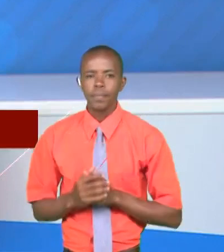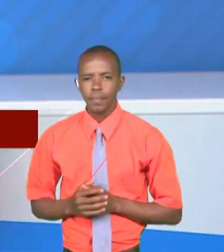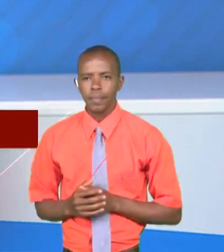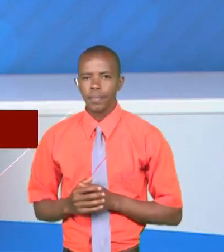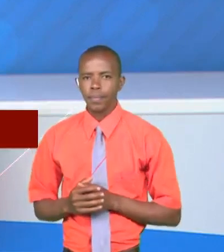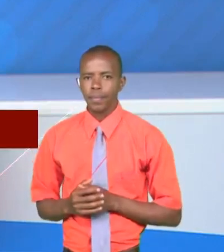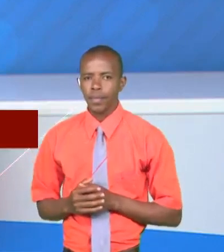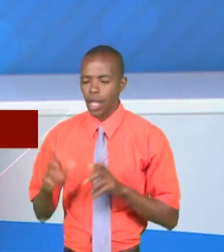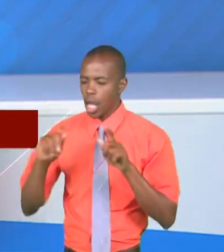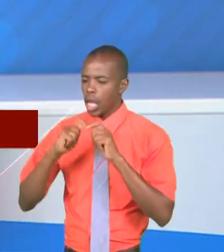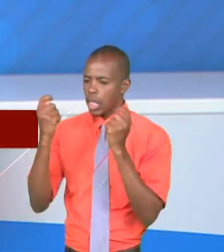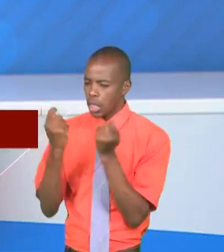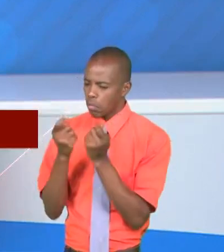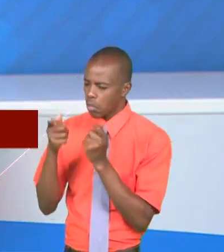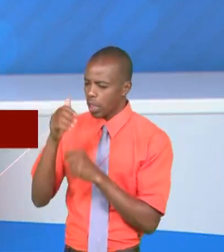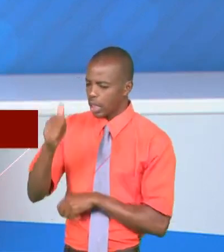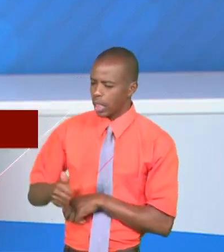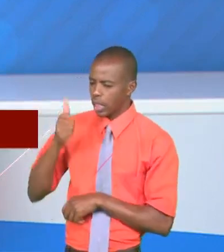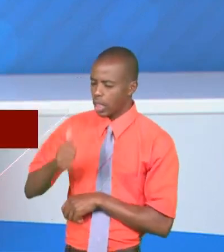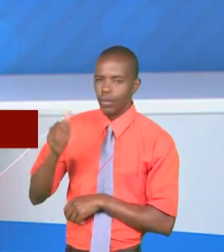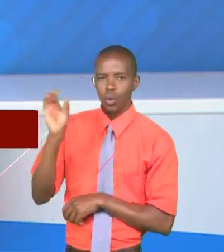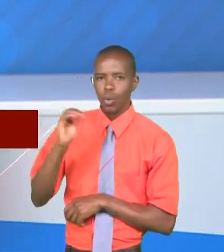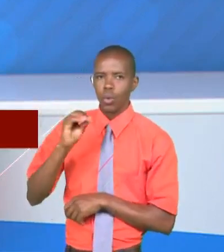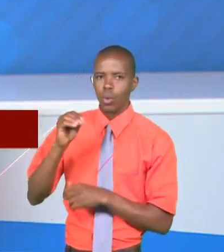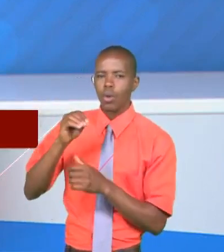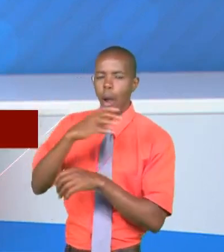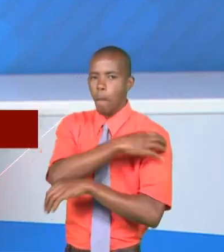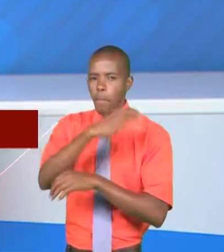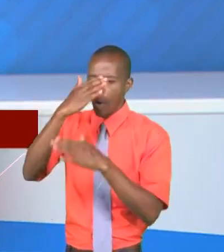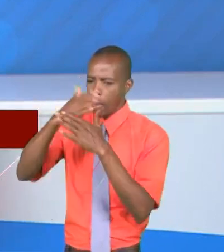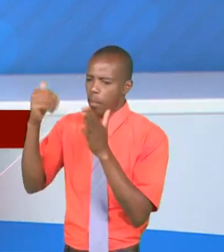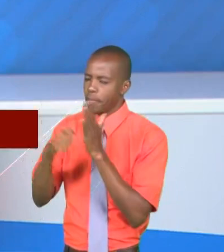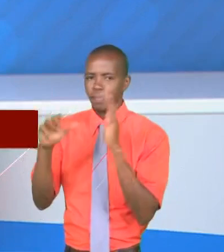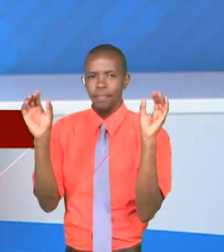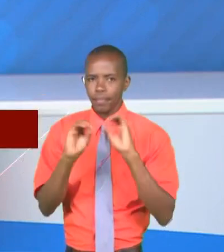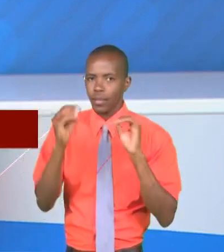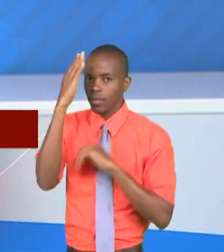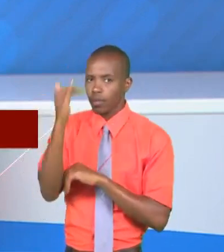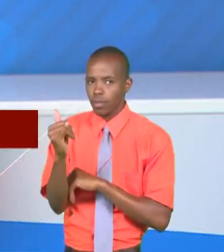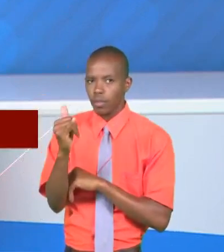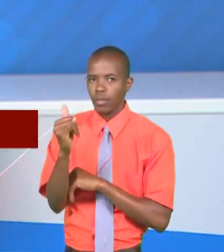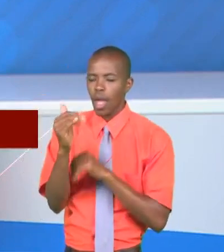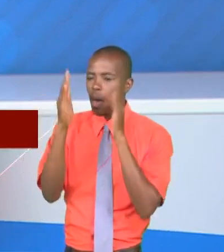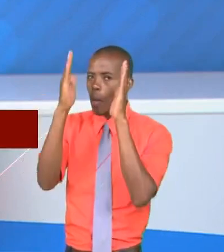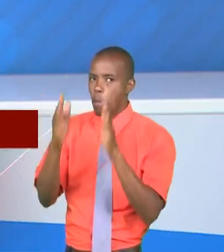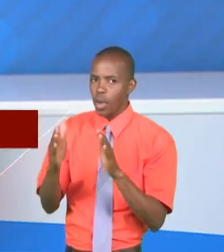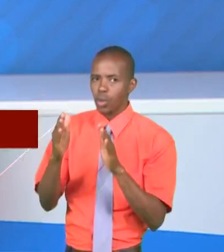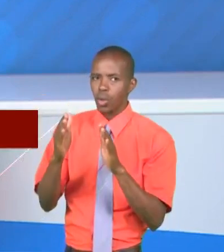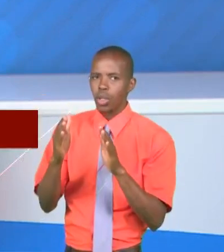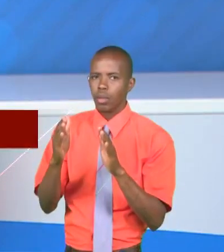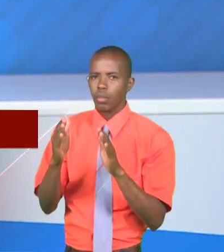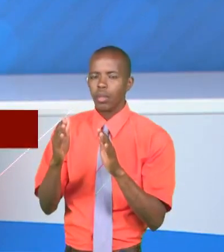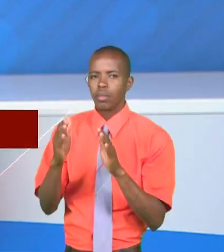this team is not greedy, and sharing of power is not to be a problem. because whoever will be